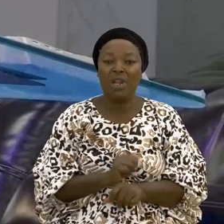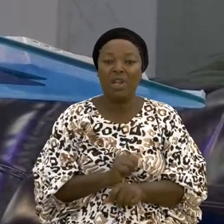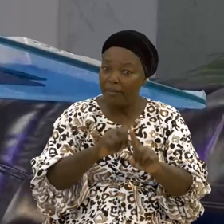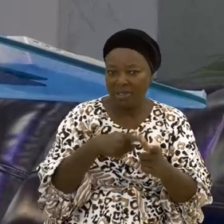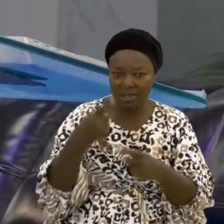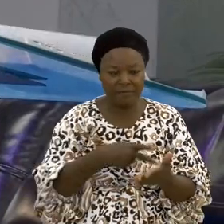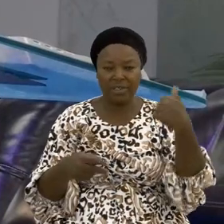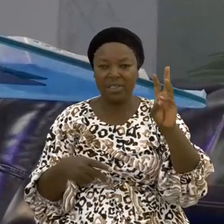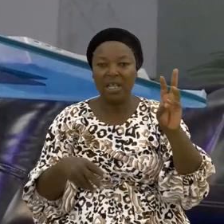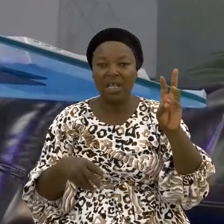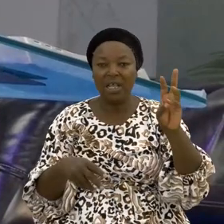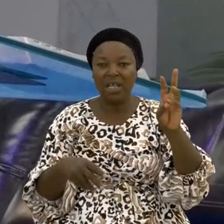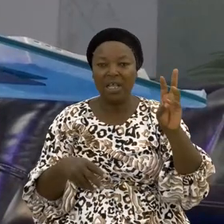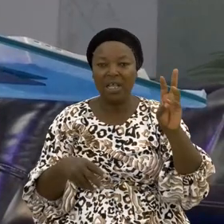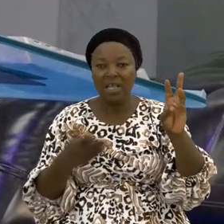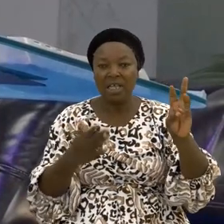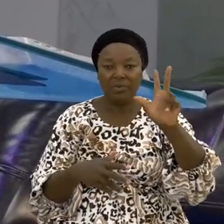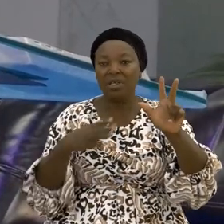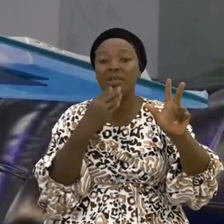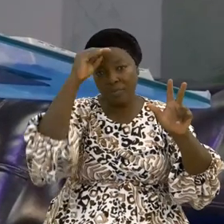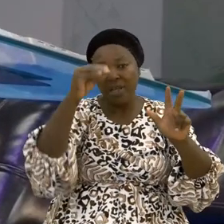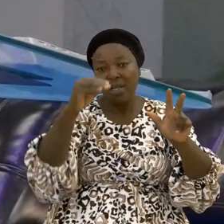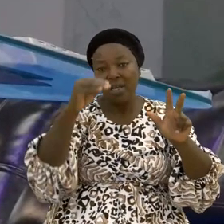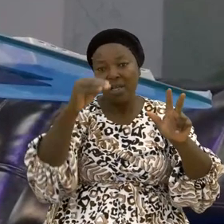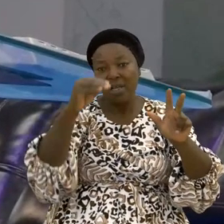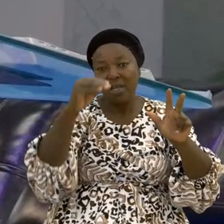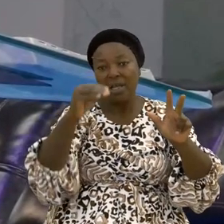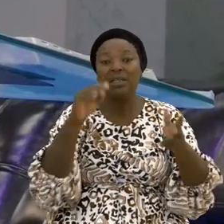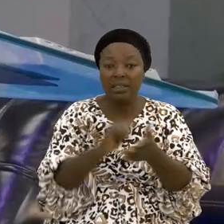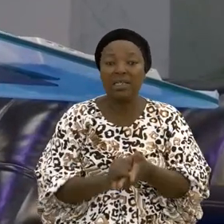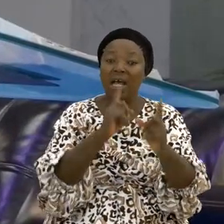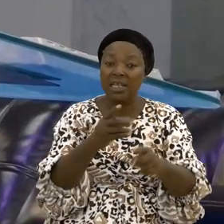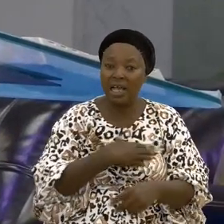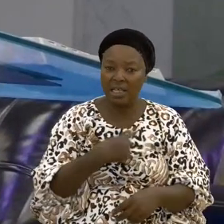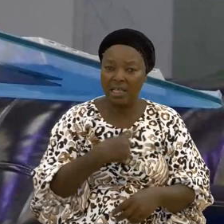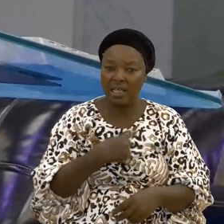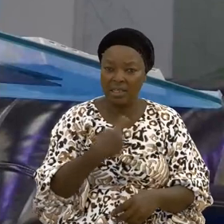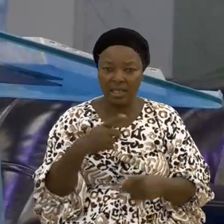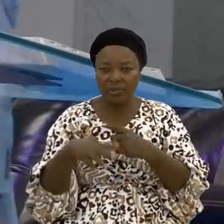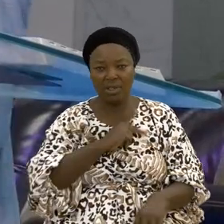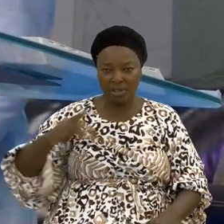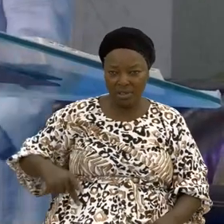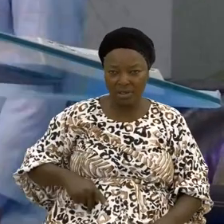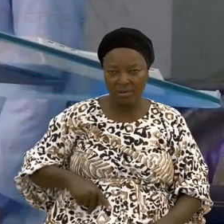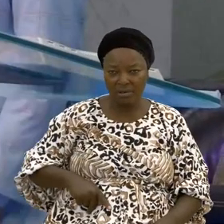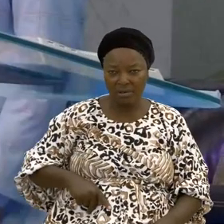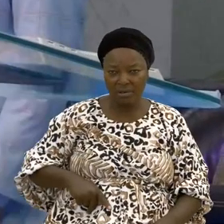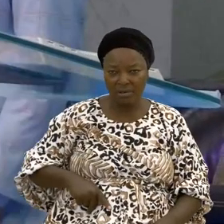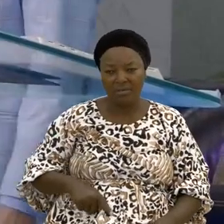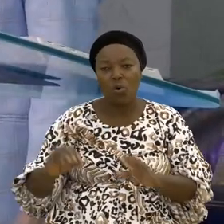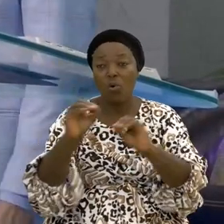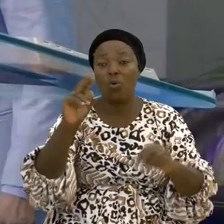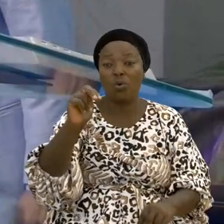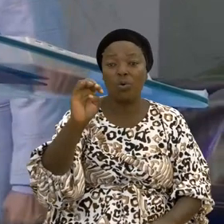here. Here is Shadrach, Meshach, and Abednego that answered and said to the king, O